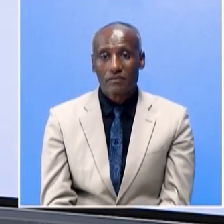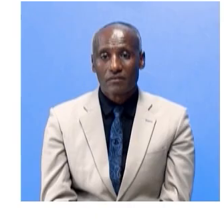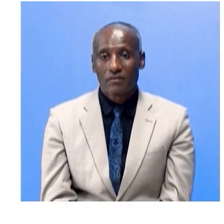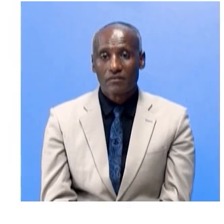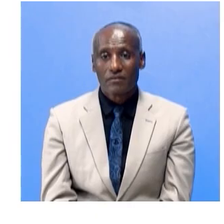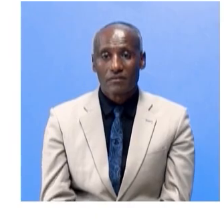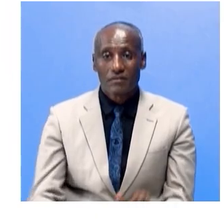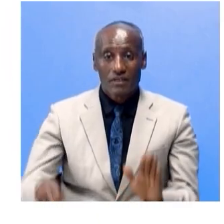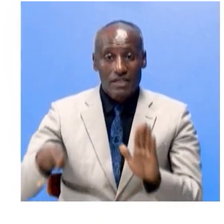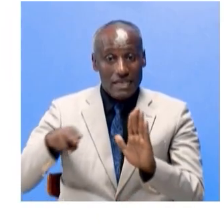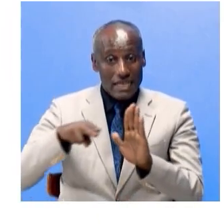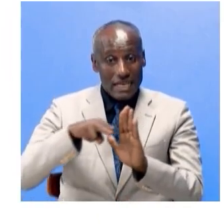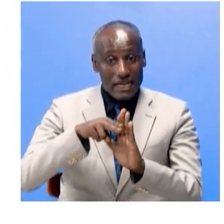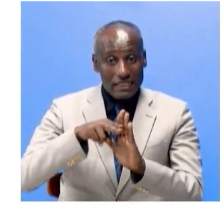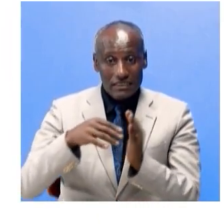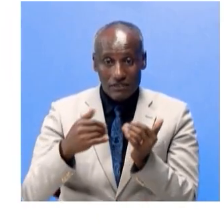negative in past?